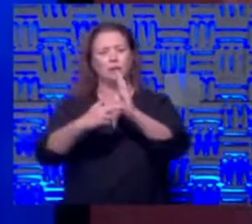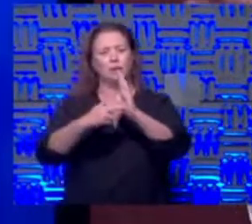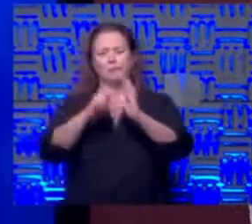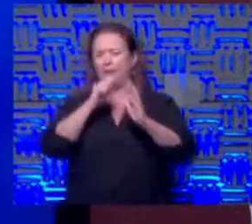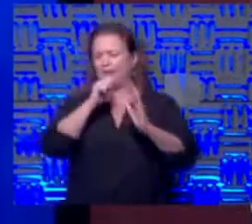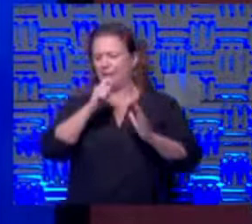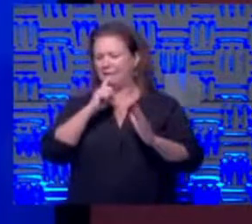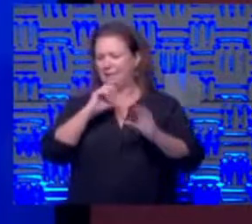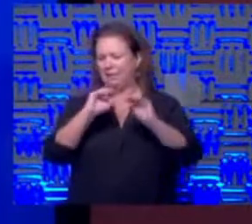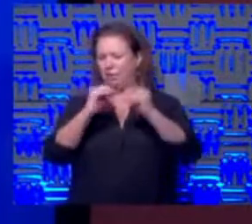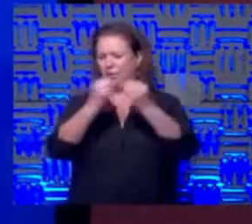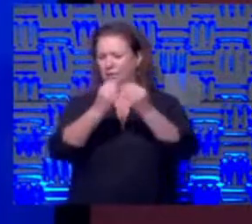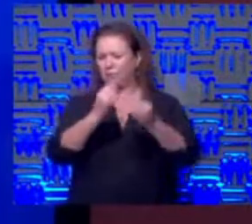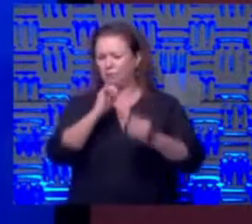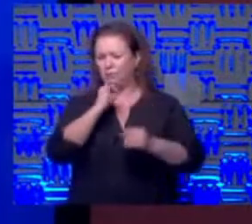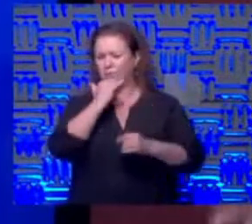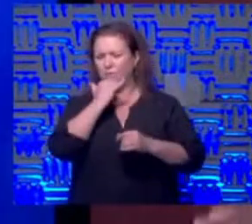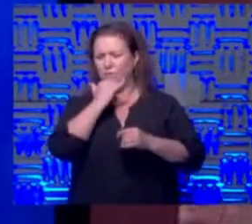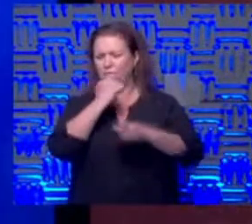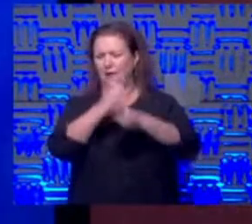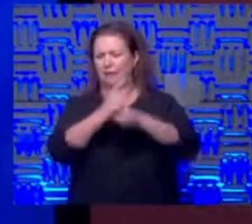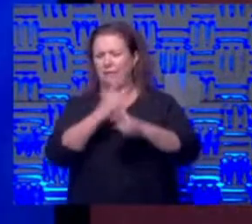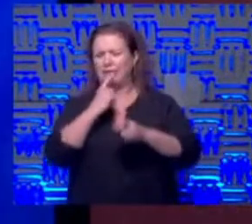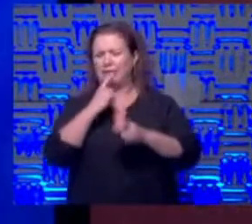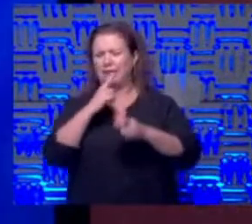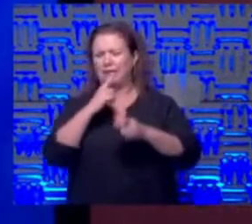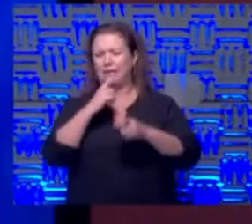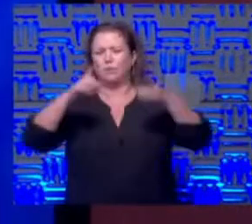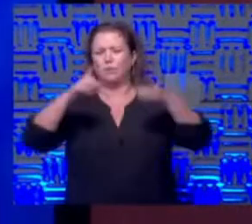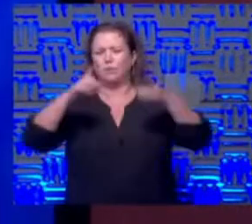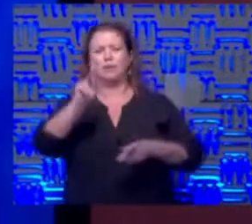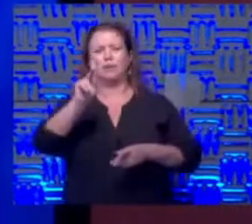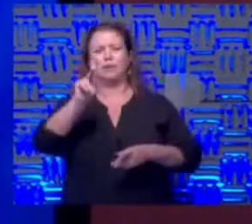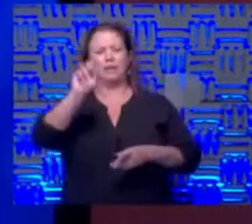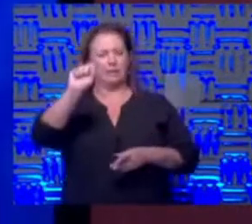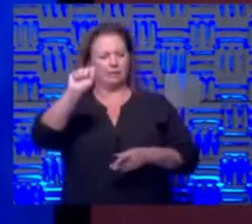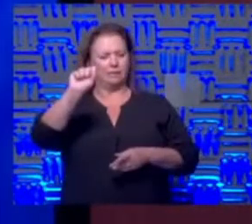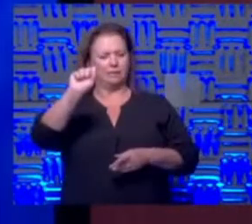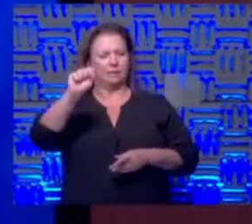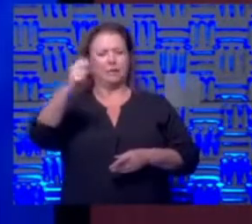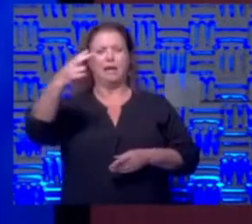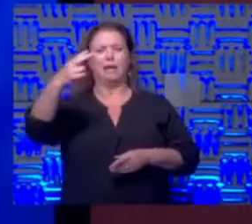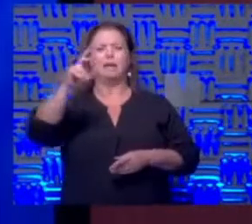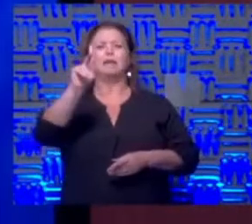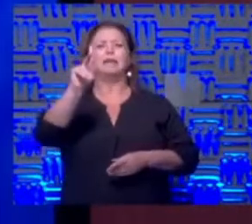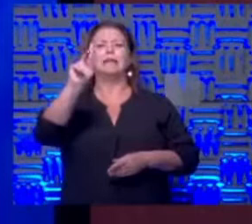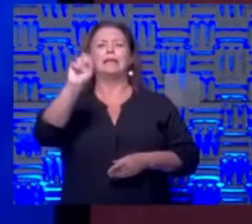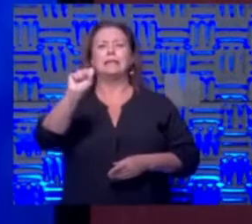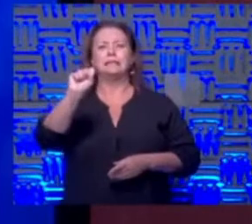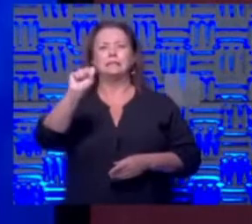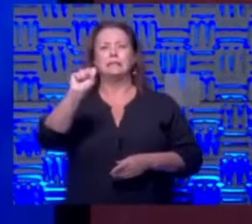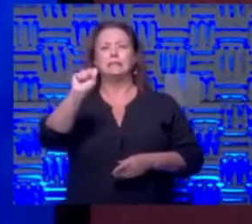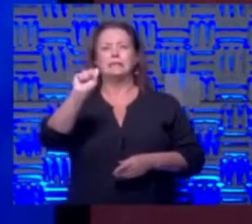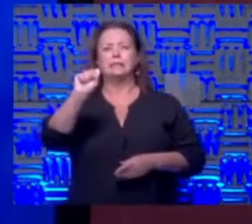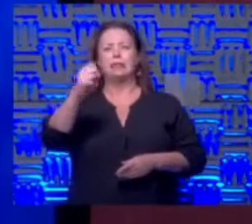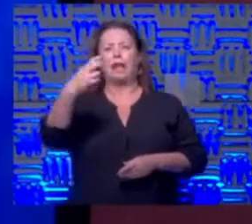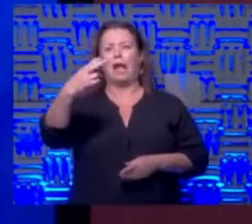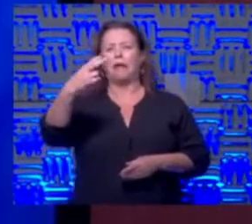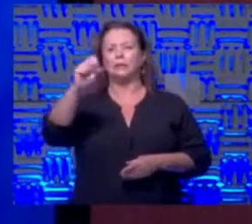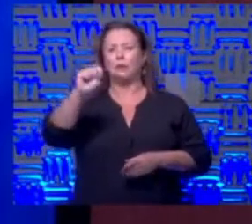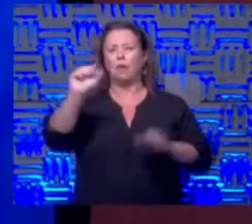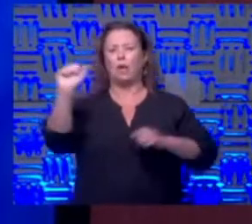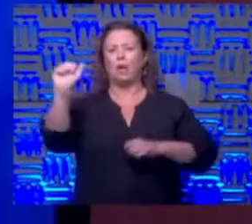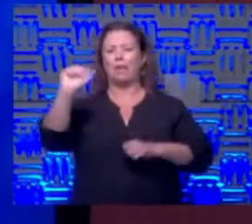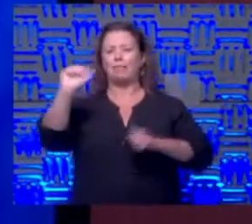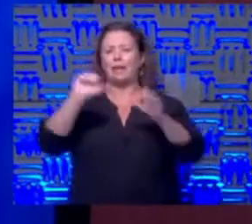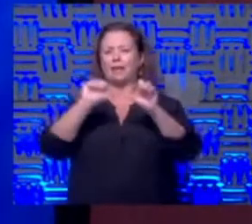this right, the organization correct, but the director of the Kansas High School. The Kansas High School